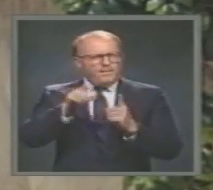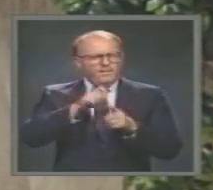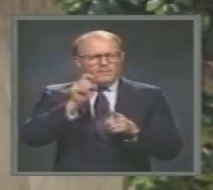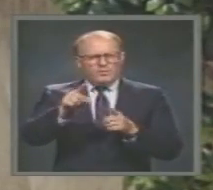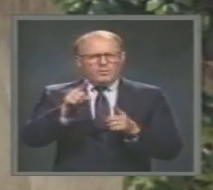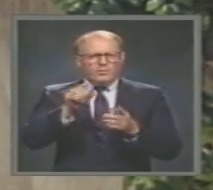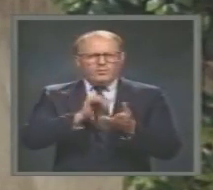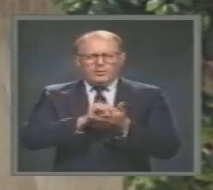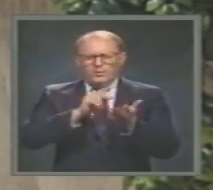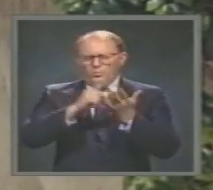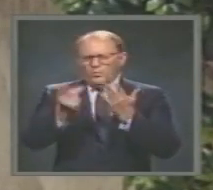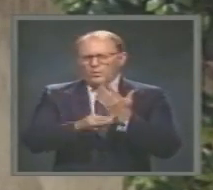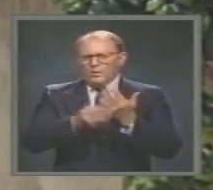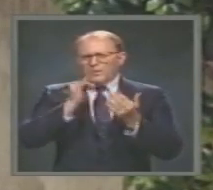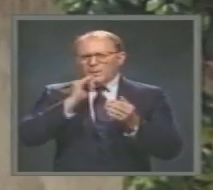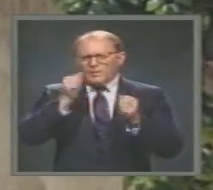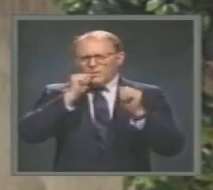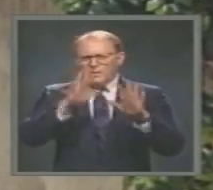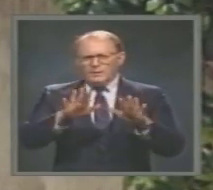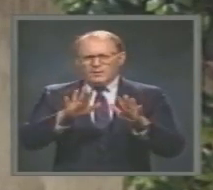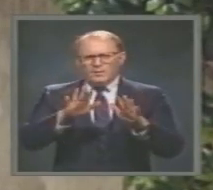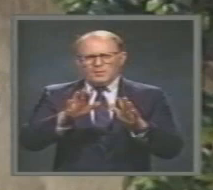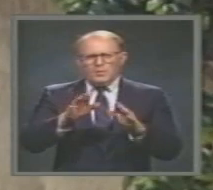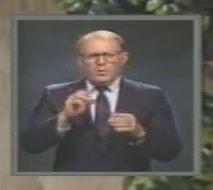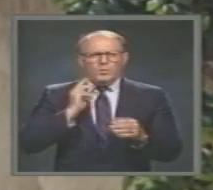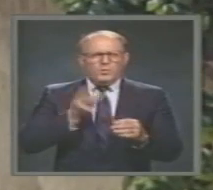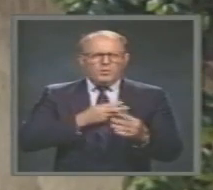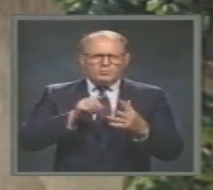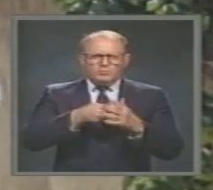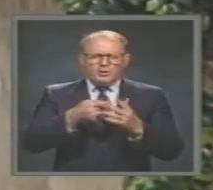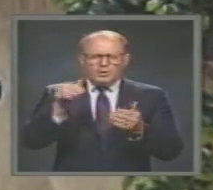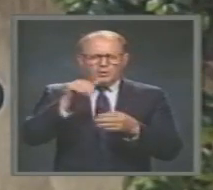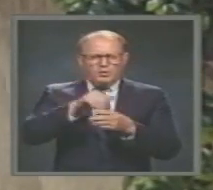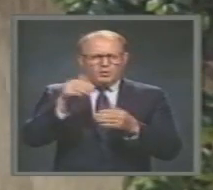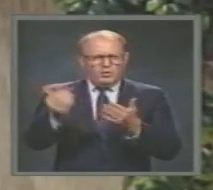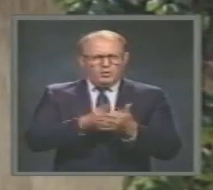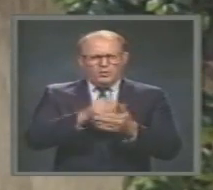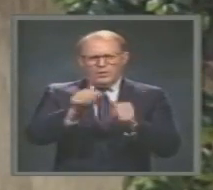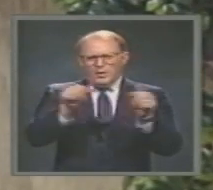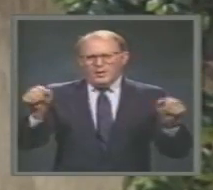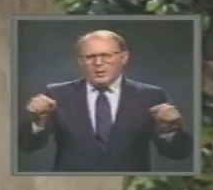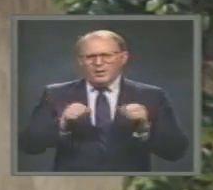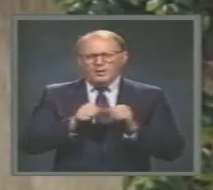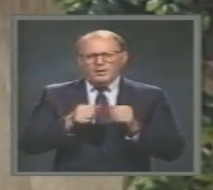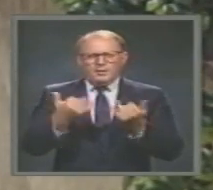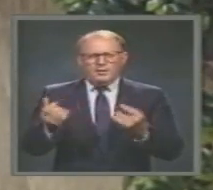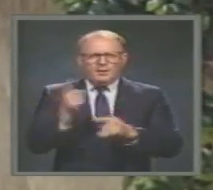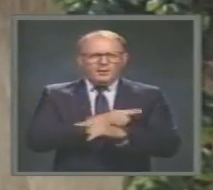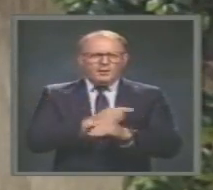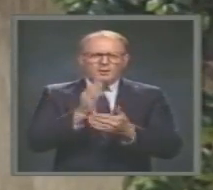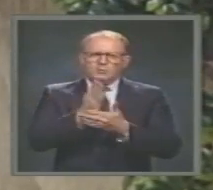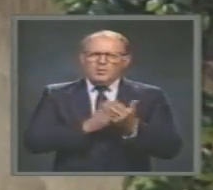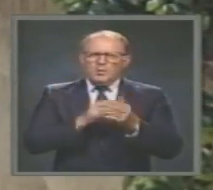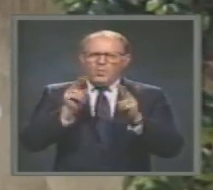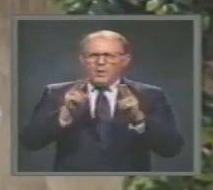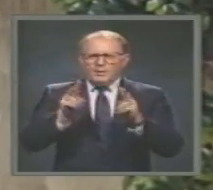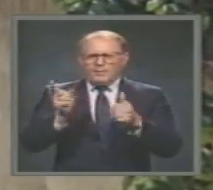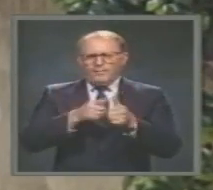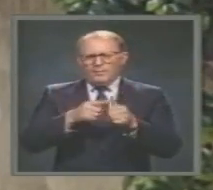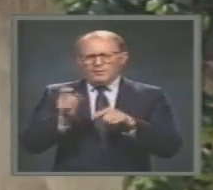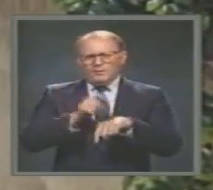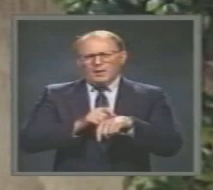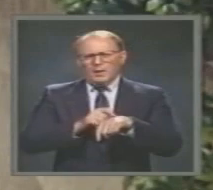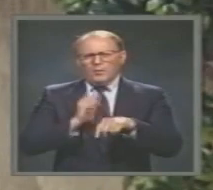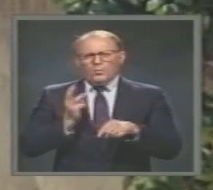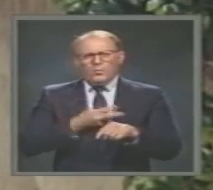to you. Because we're beginning in new areas today, some of you will be seeing the program for the first time, and you should know that